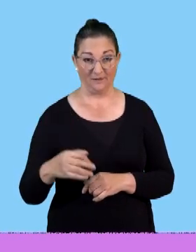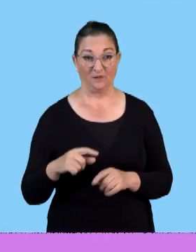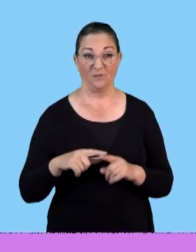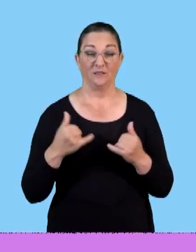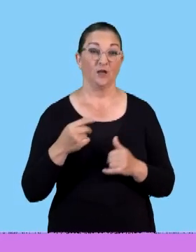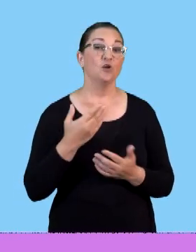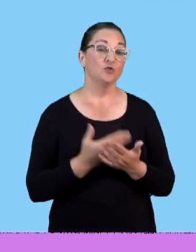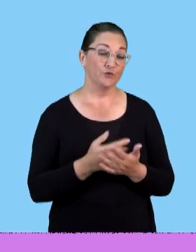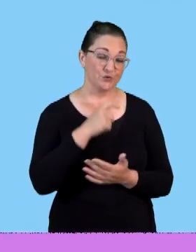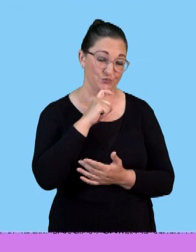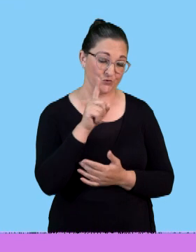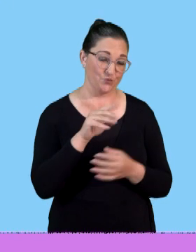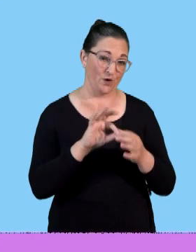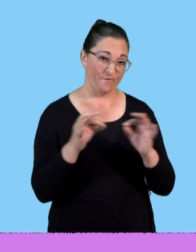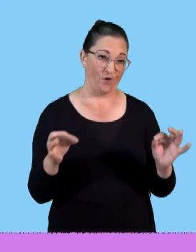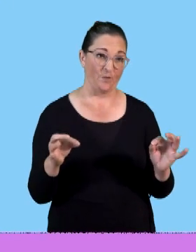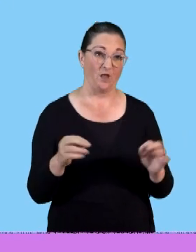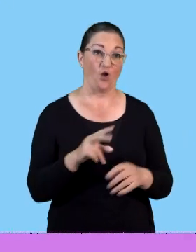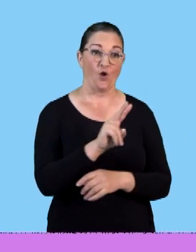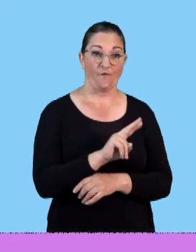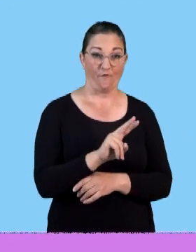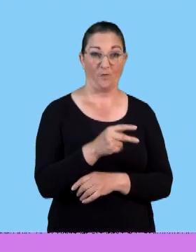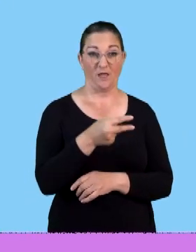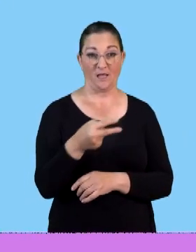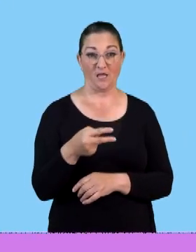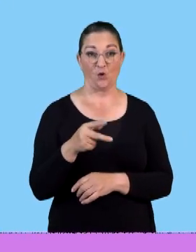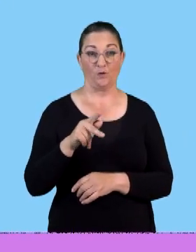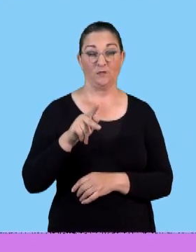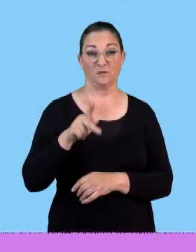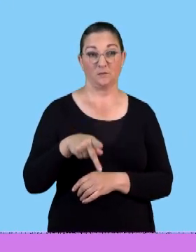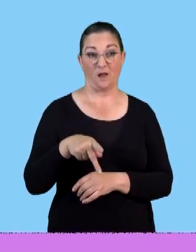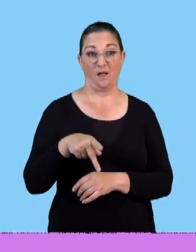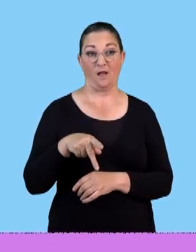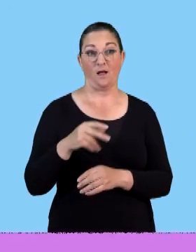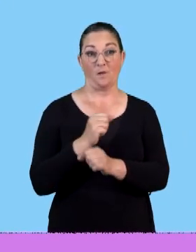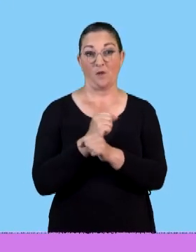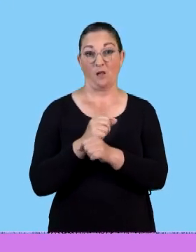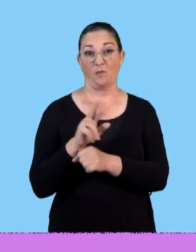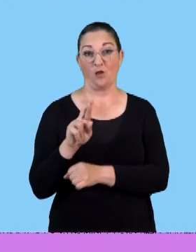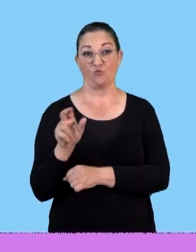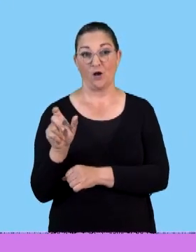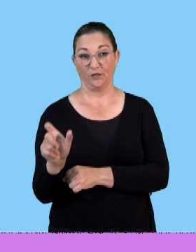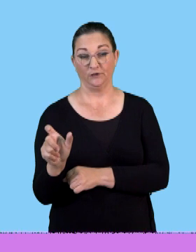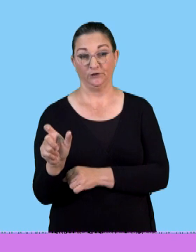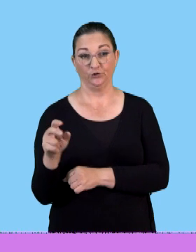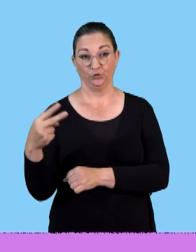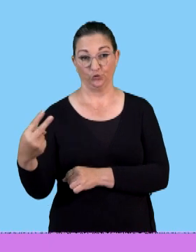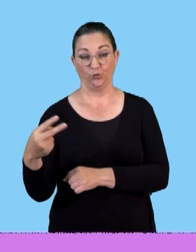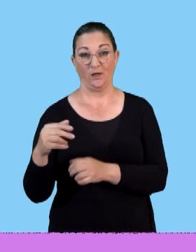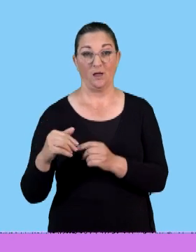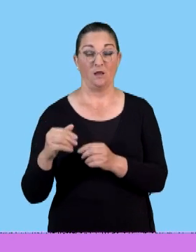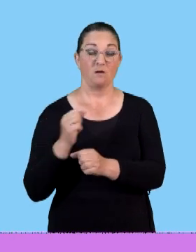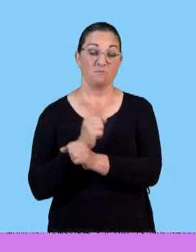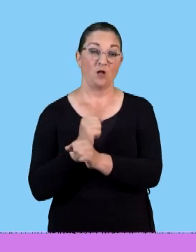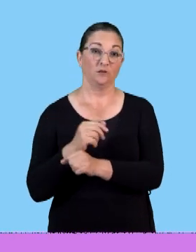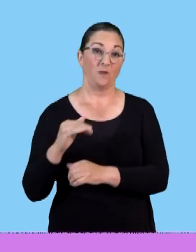to assist you with this question, you may use the following formula: volume equals pi multiplied by radius squared